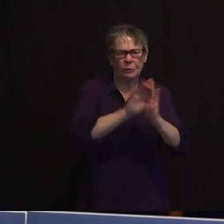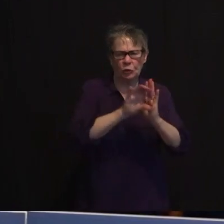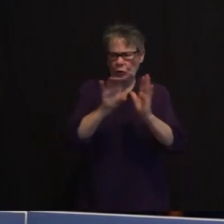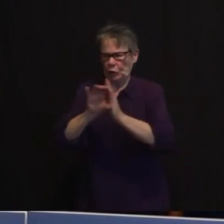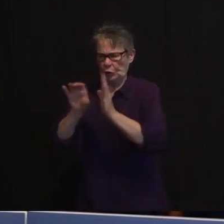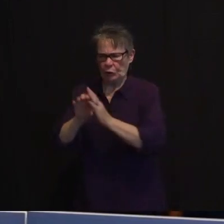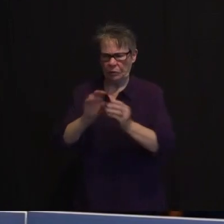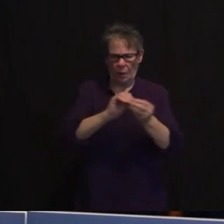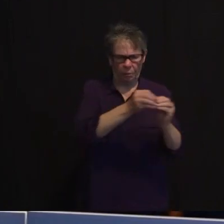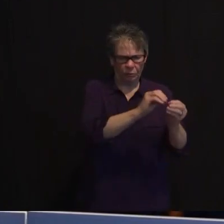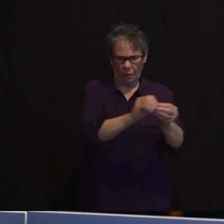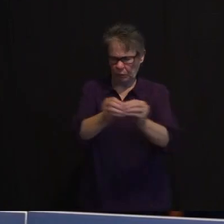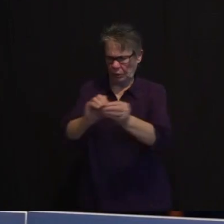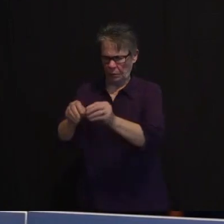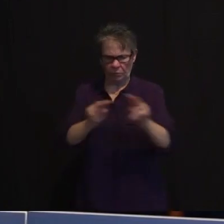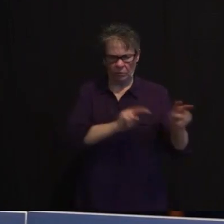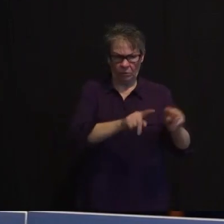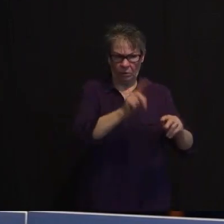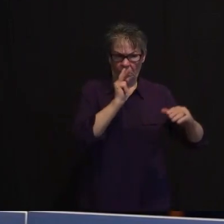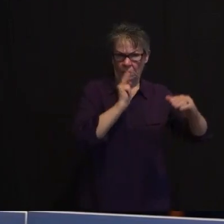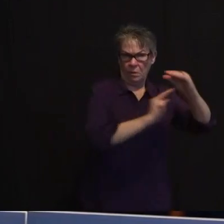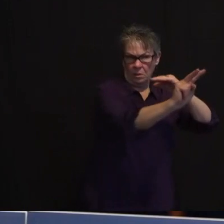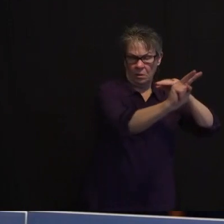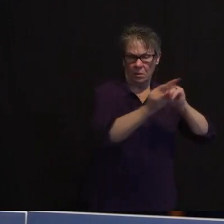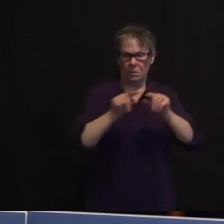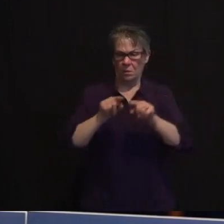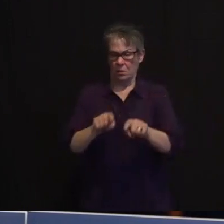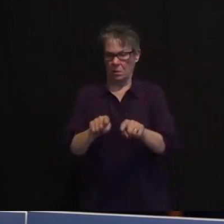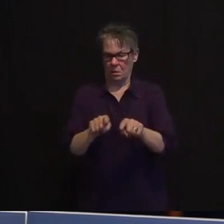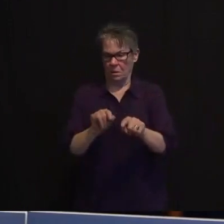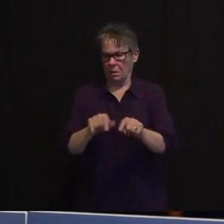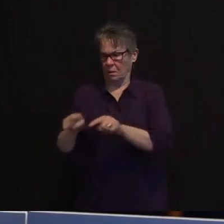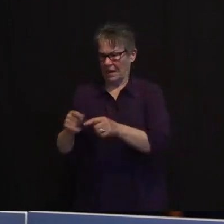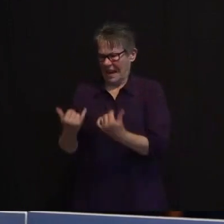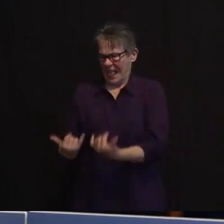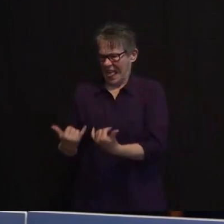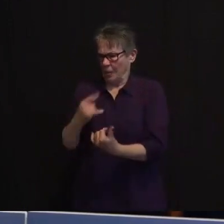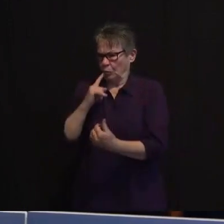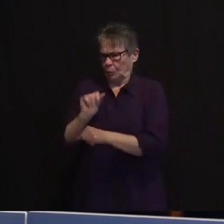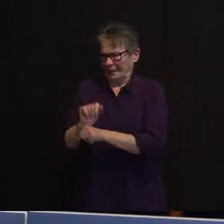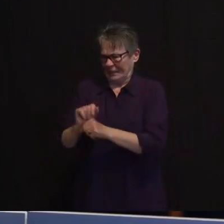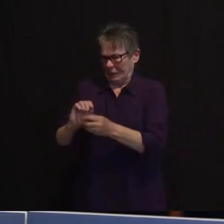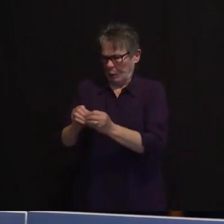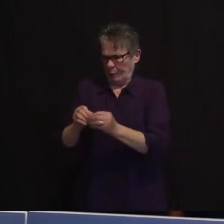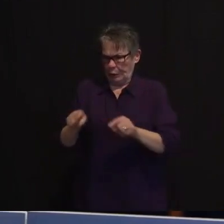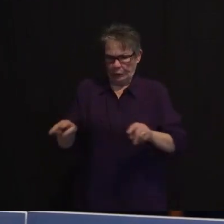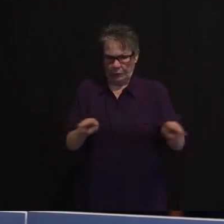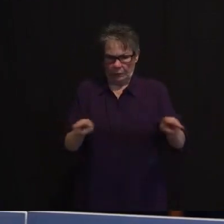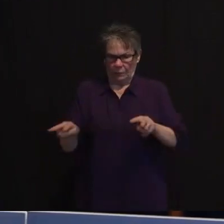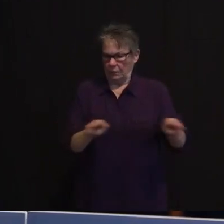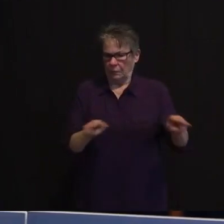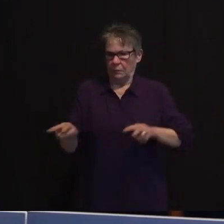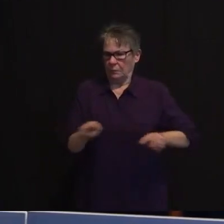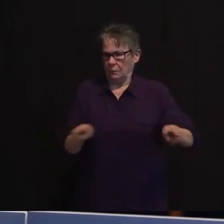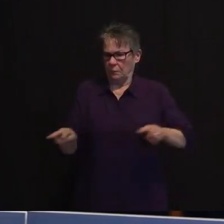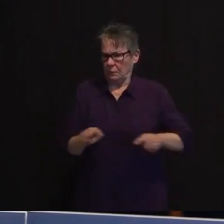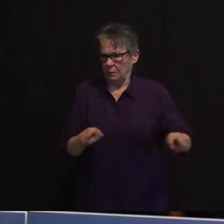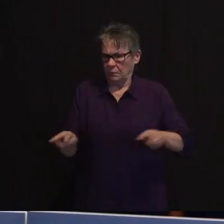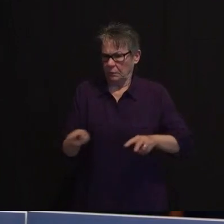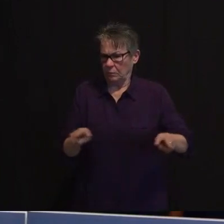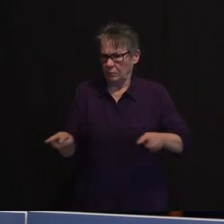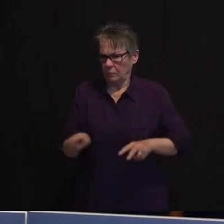night. On the other hand, we know we have 7,000. We know we have about 1,700 ICU. And we also